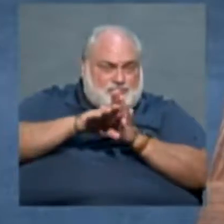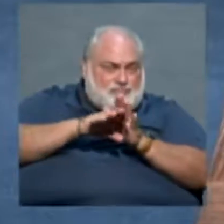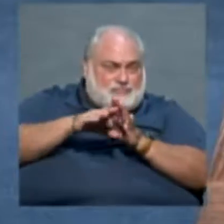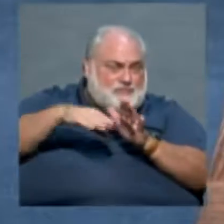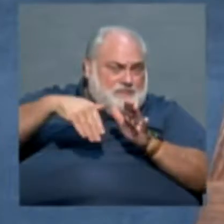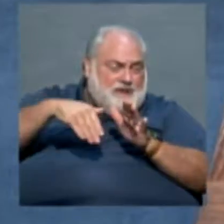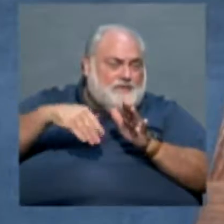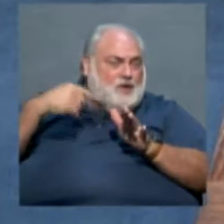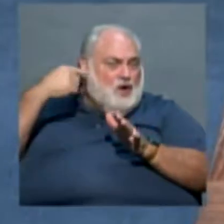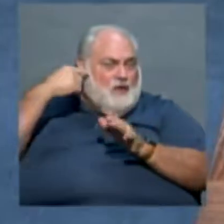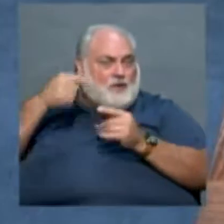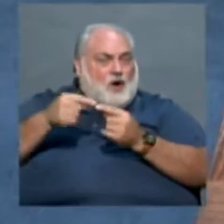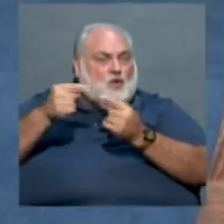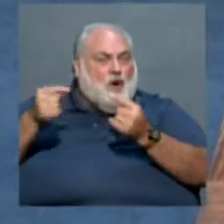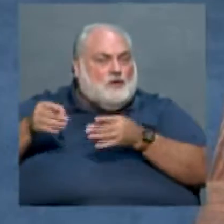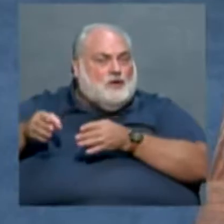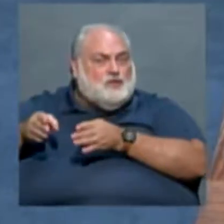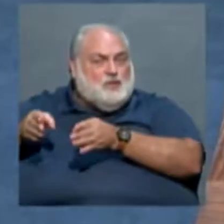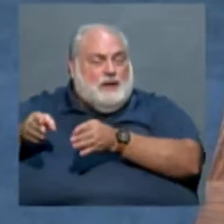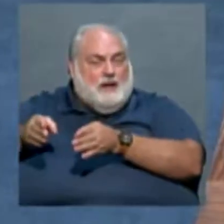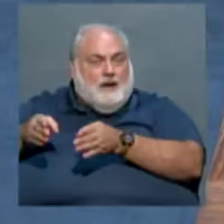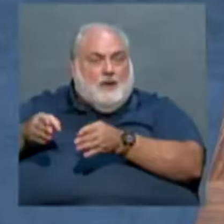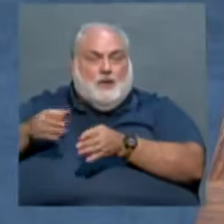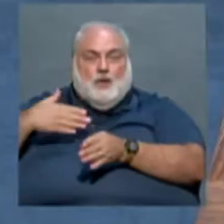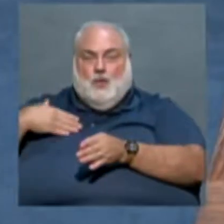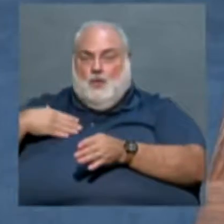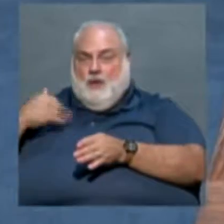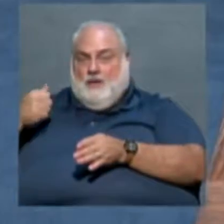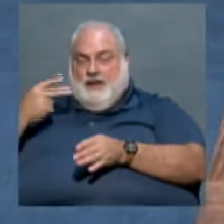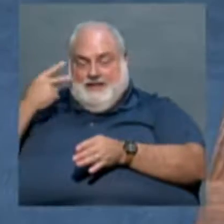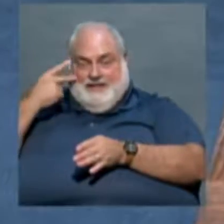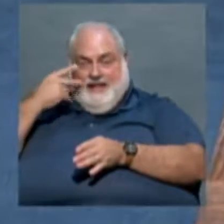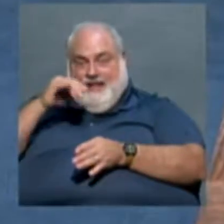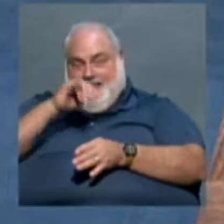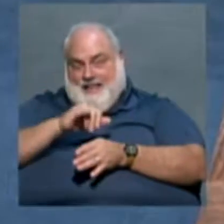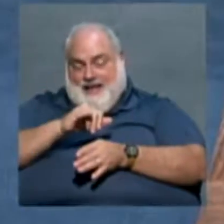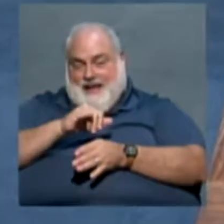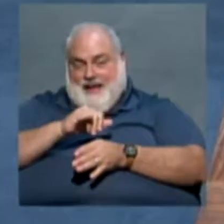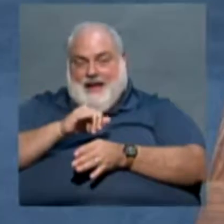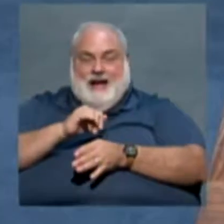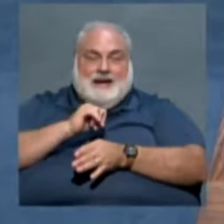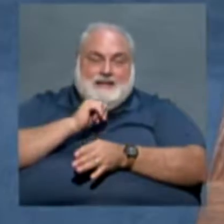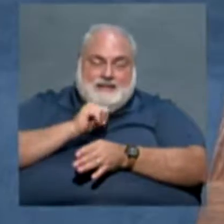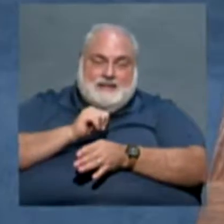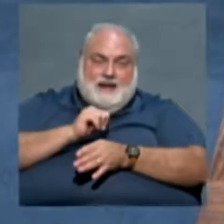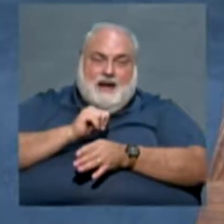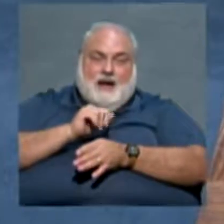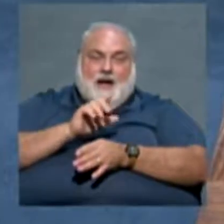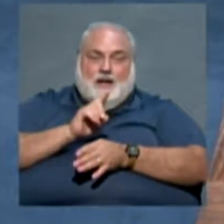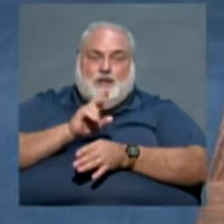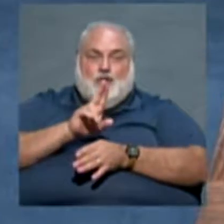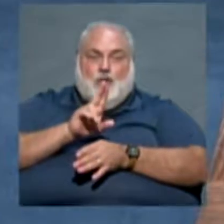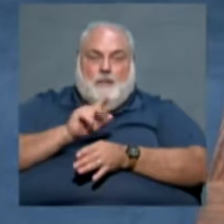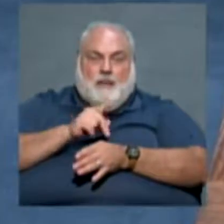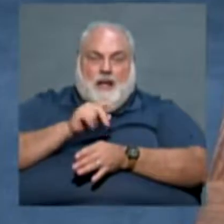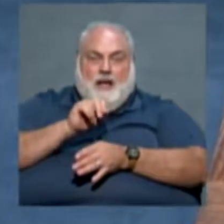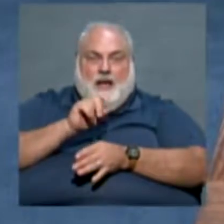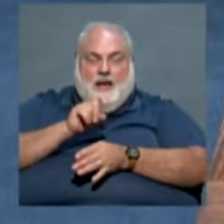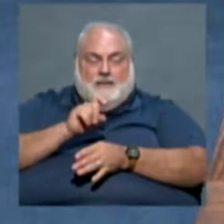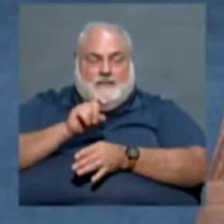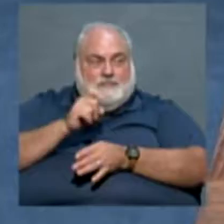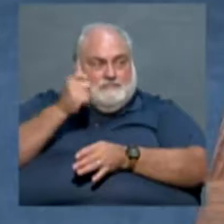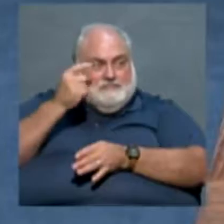the property owner across the street that would have rather seen these abandoned properties than the duplexes, I understand, you know,